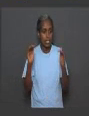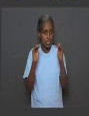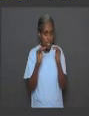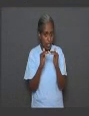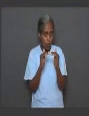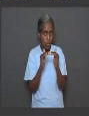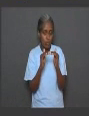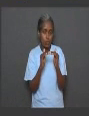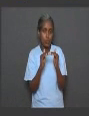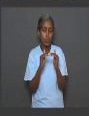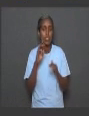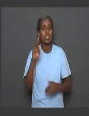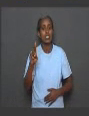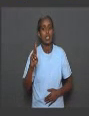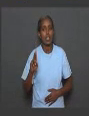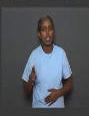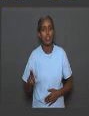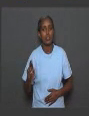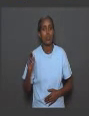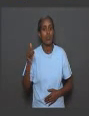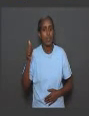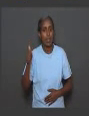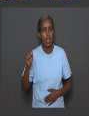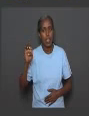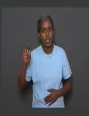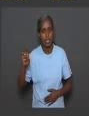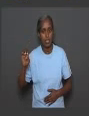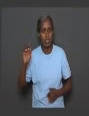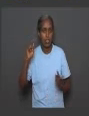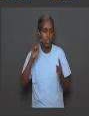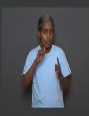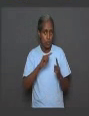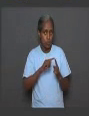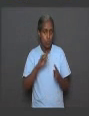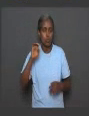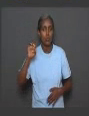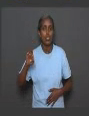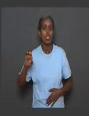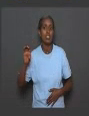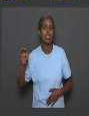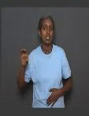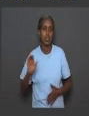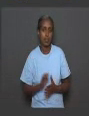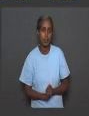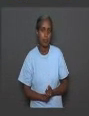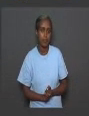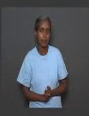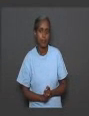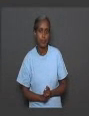equal to the ratio of AE to EC.